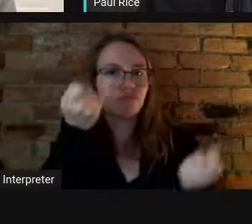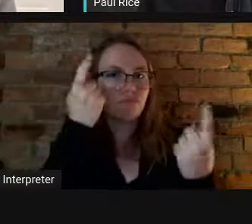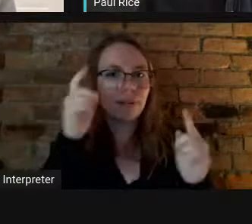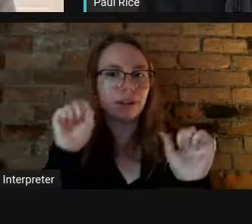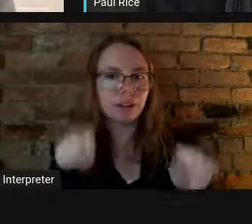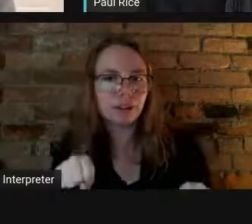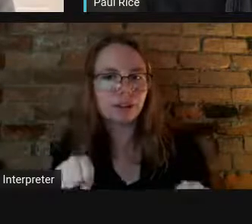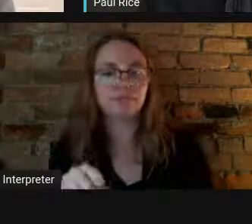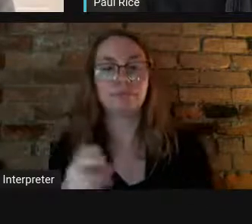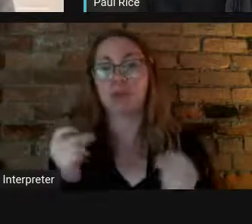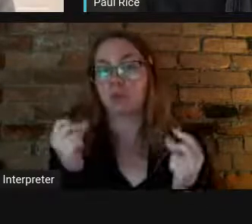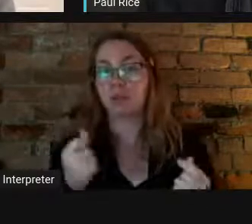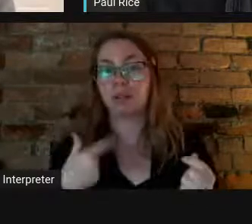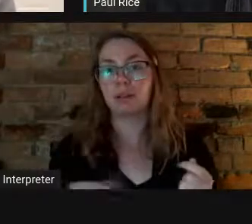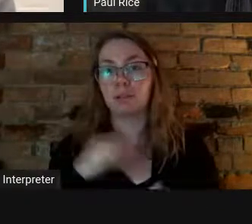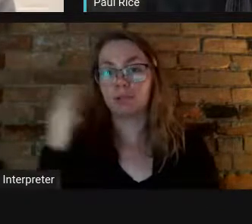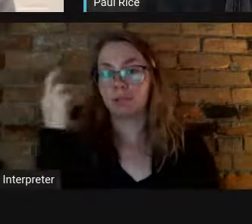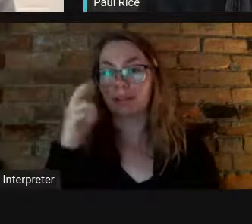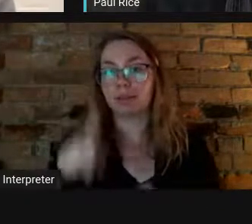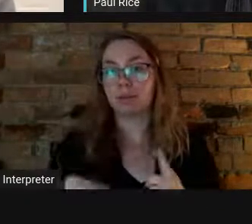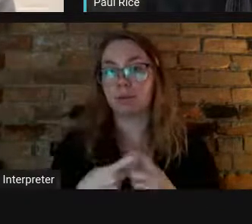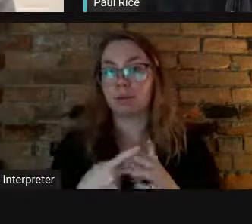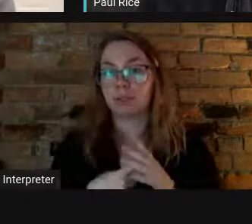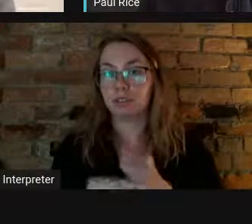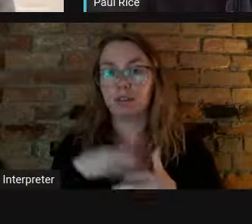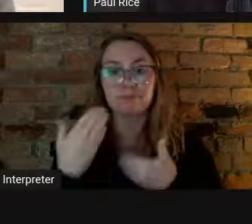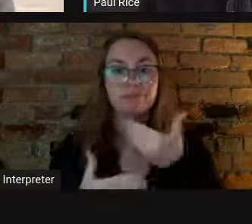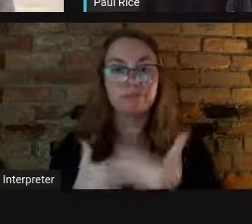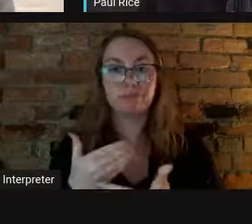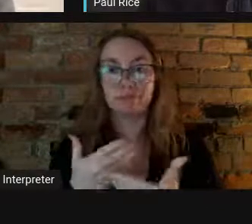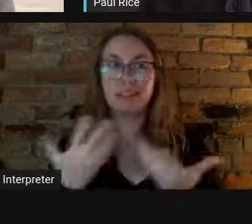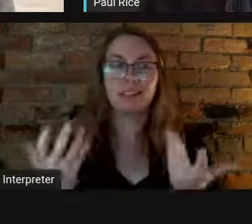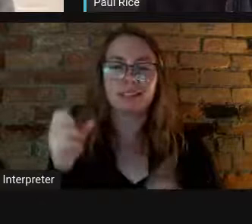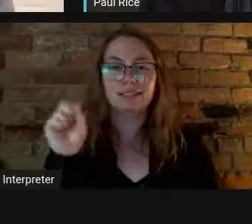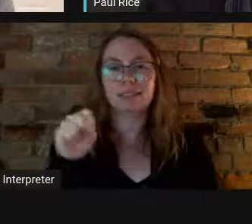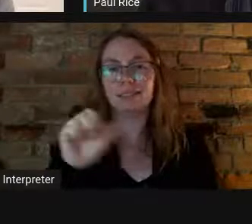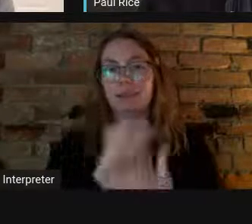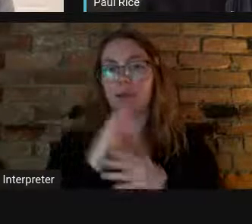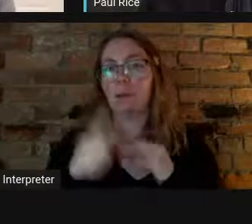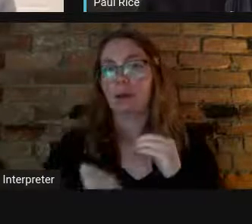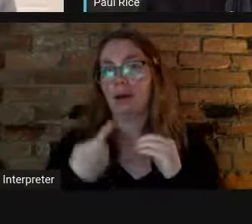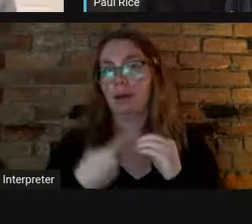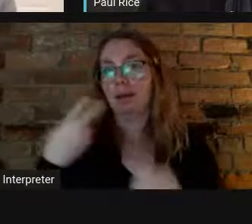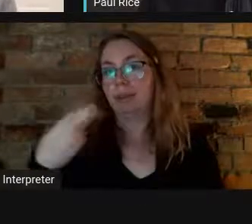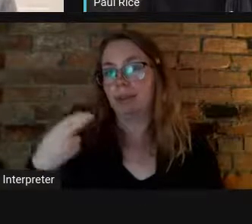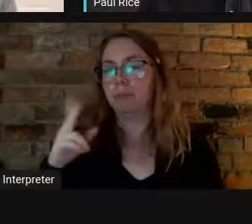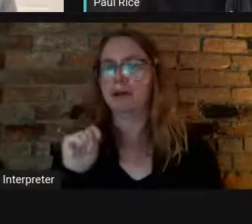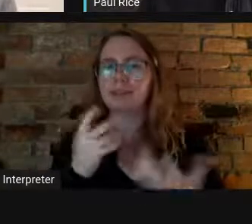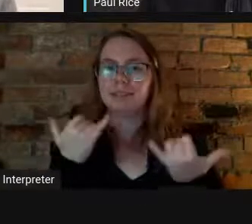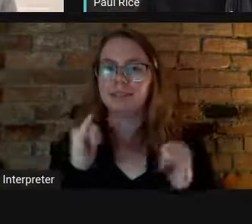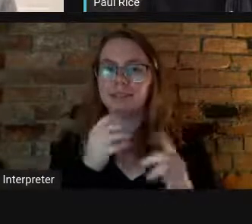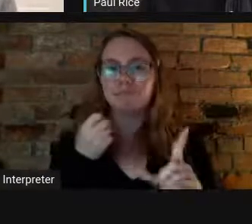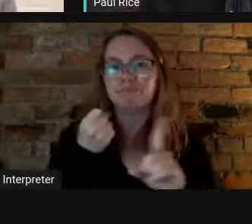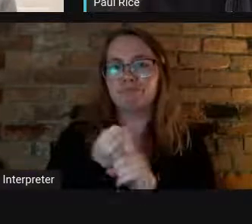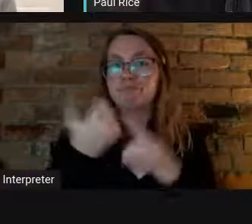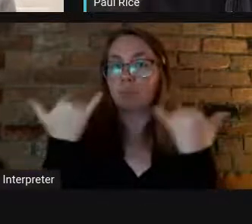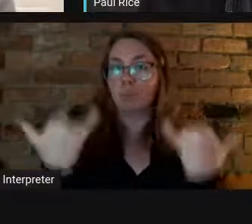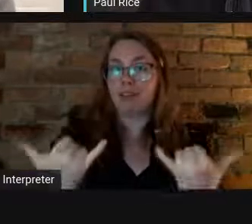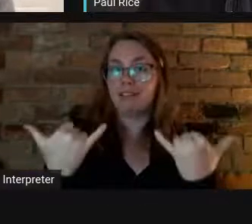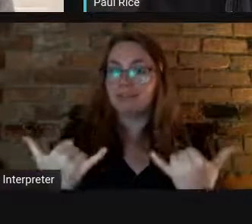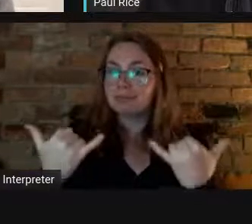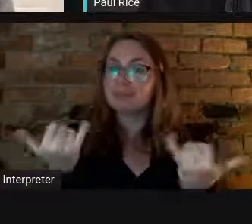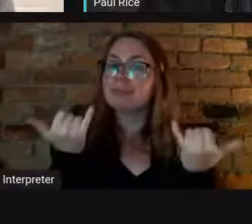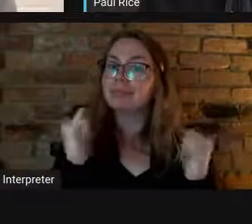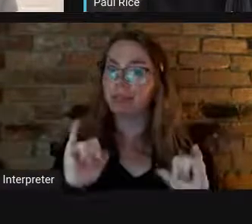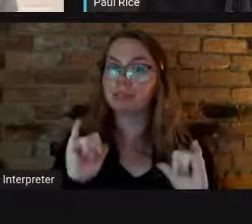we quickly realized as we started on this film is that even though it is about history, it's very relevant to the present. And it's